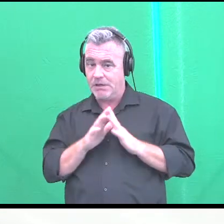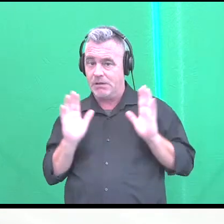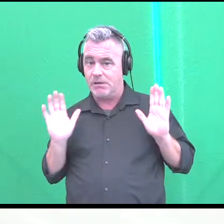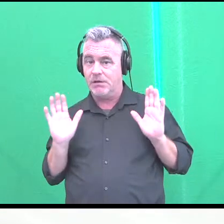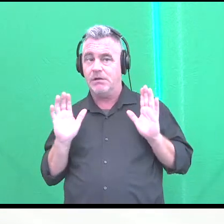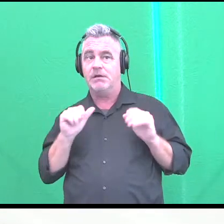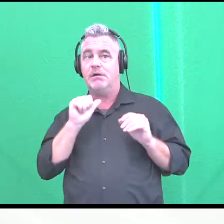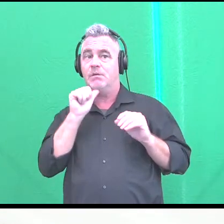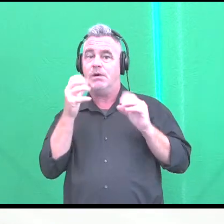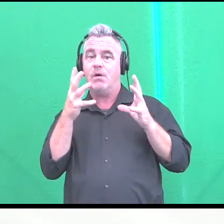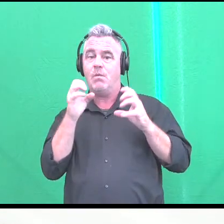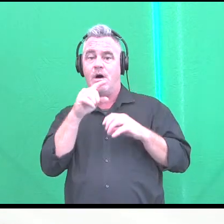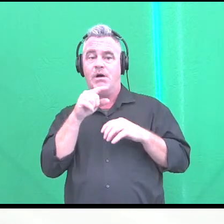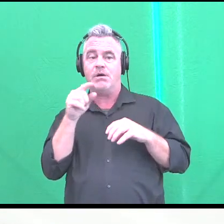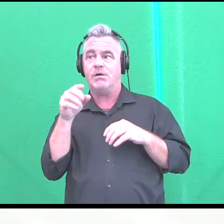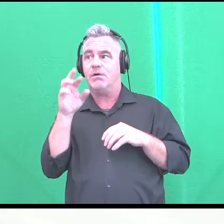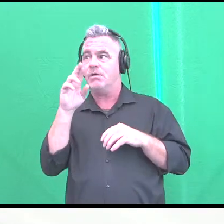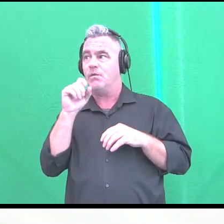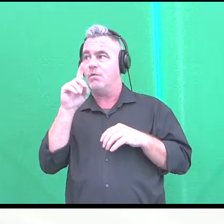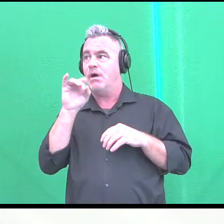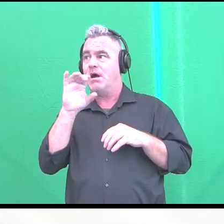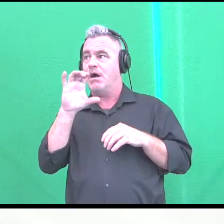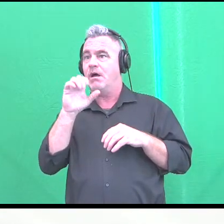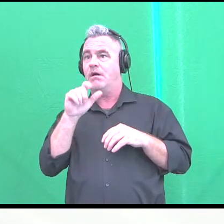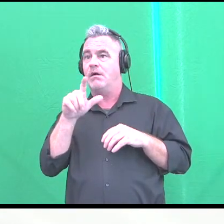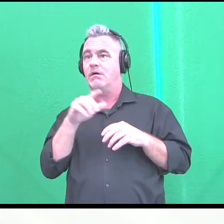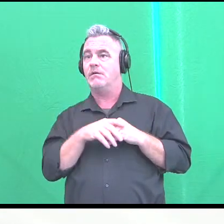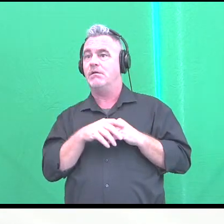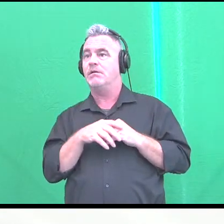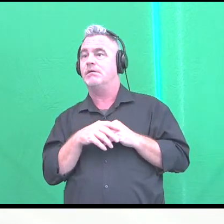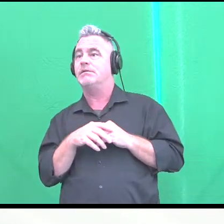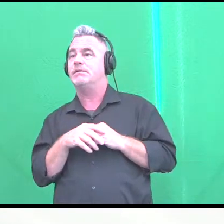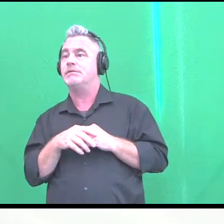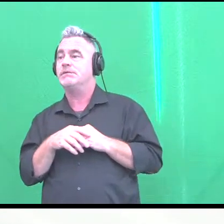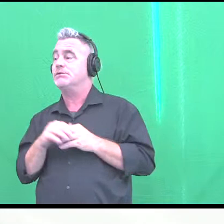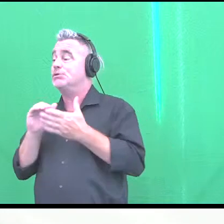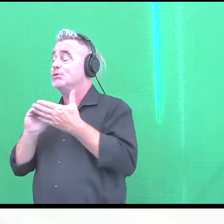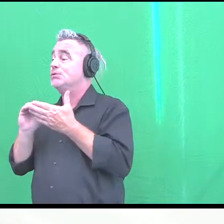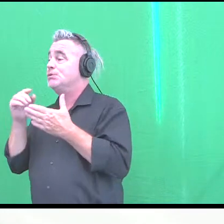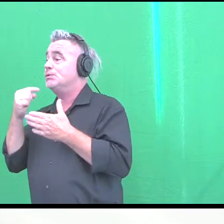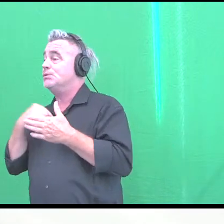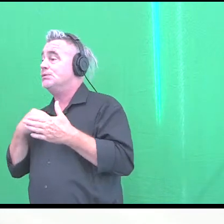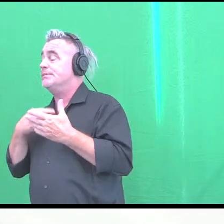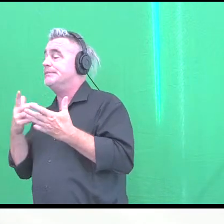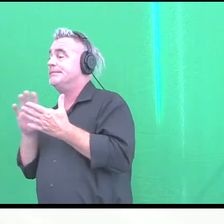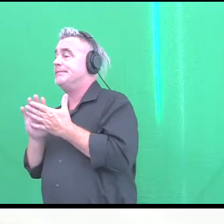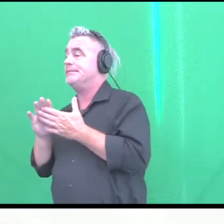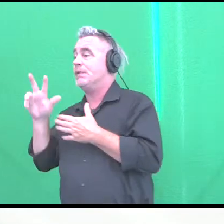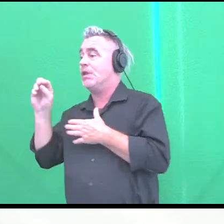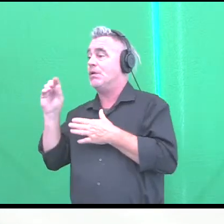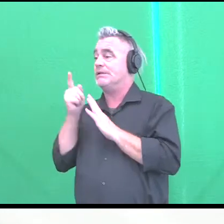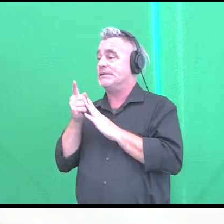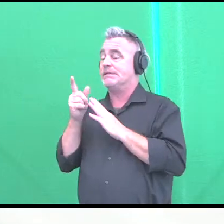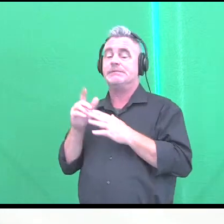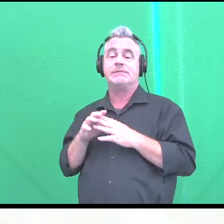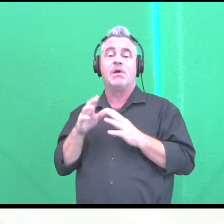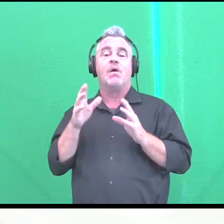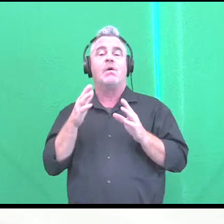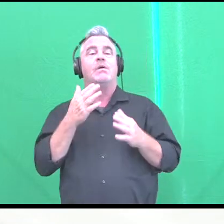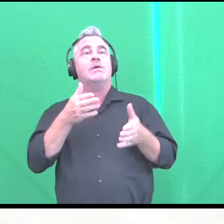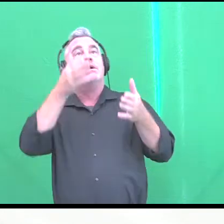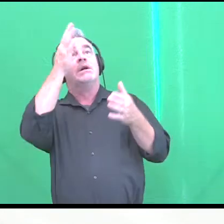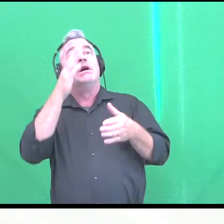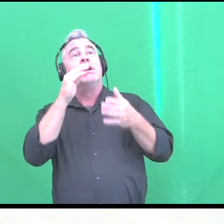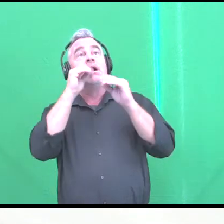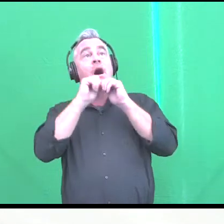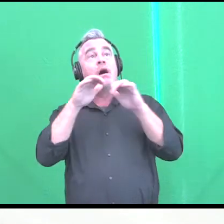radical Pardon me, Ms. Rock, Thanks. 30 seconds. Okay, so we just, God bless our kids,